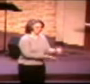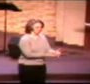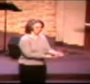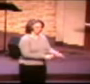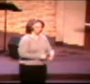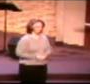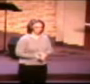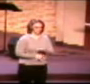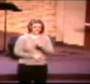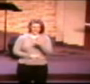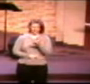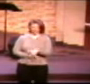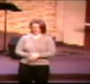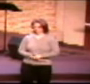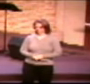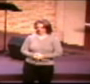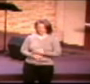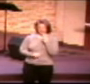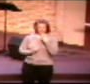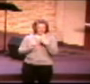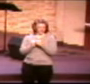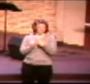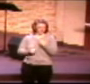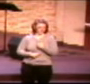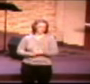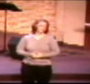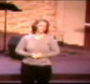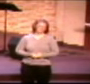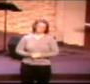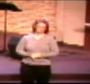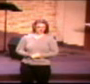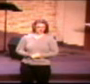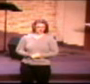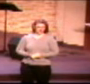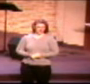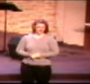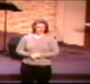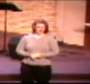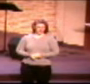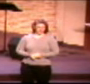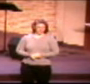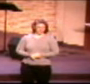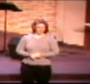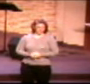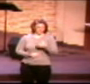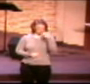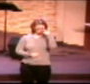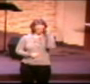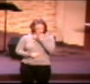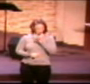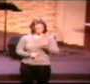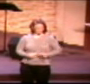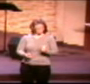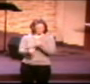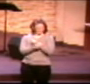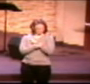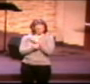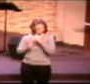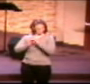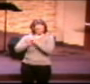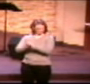And Carrie, please repeat after me. Because of Christ's love and example,